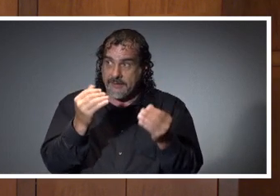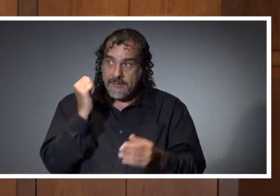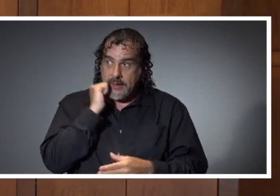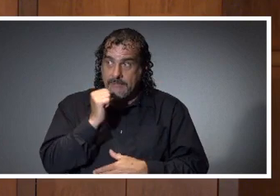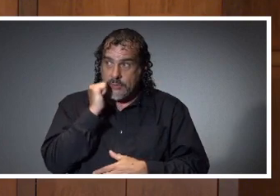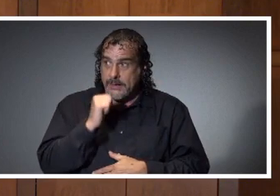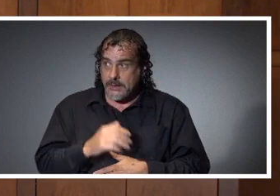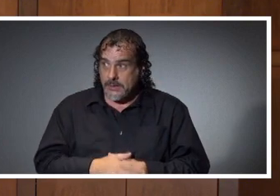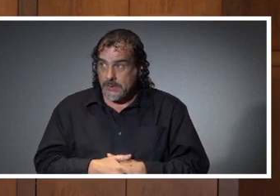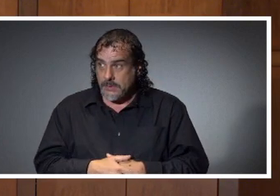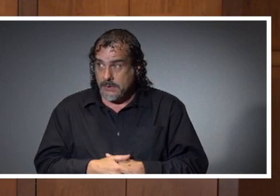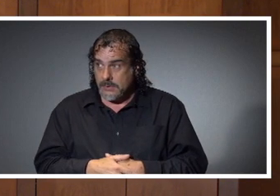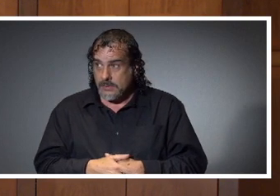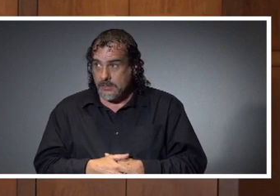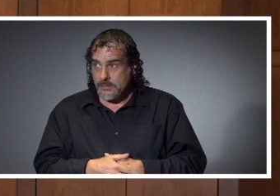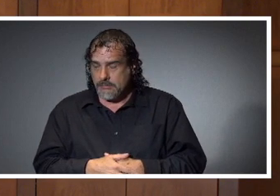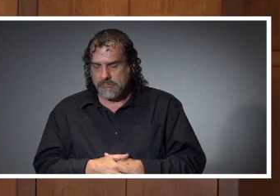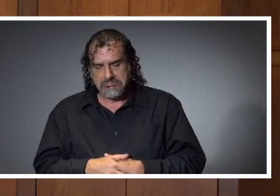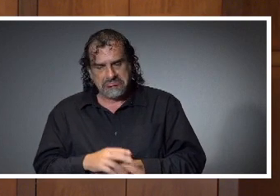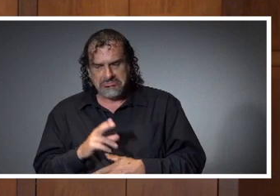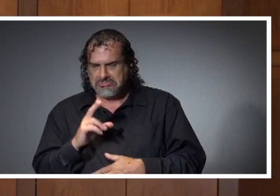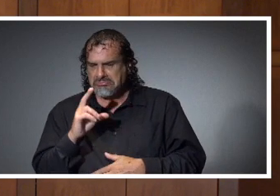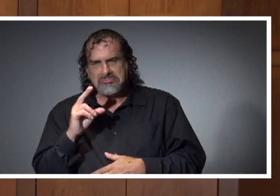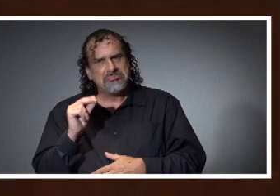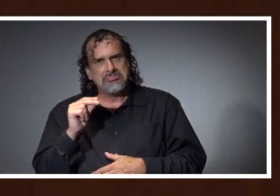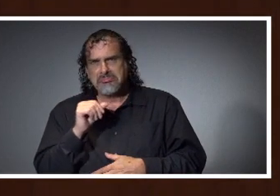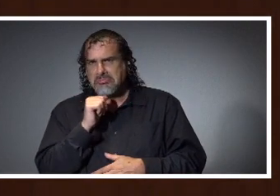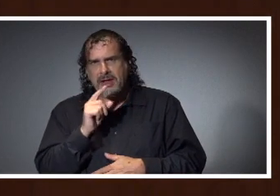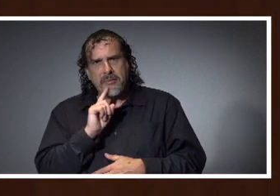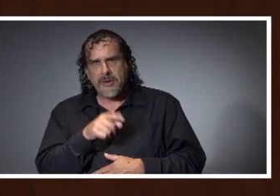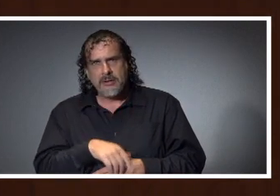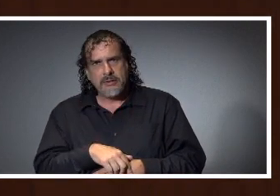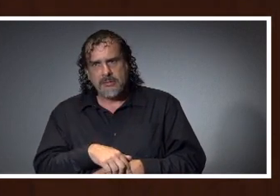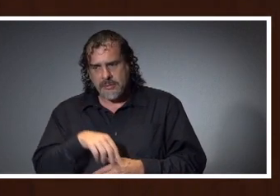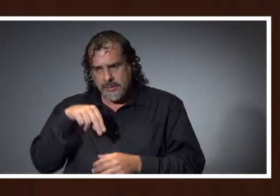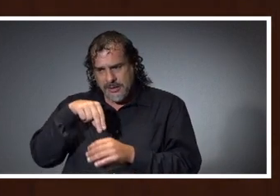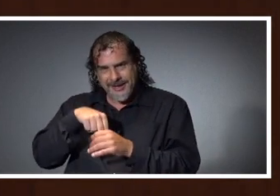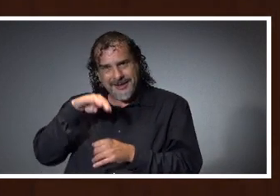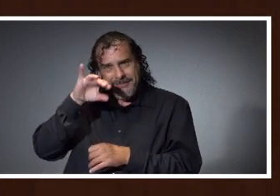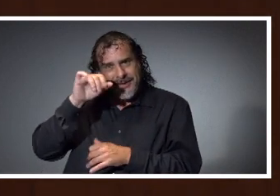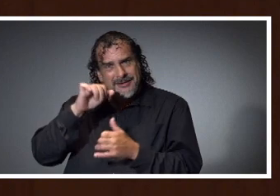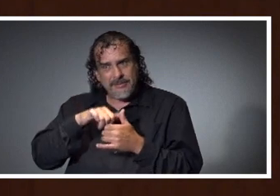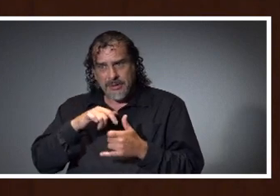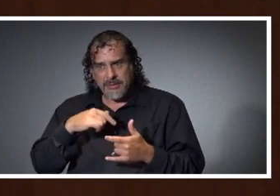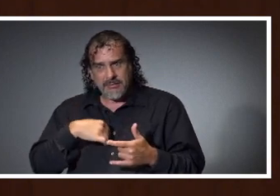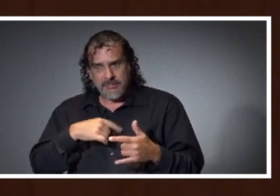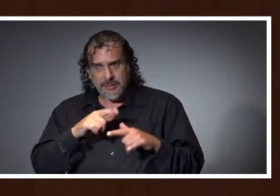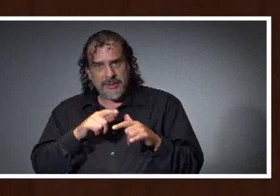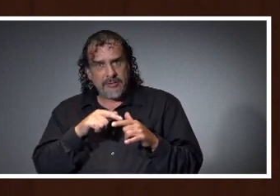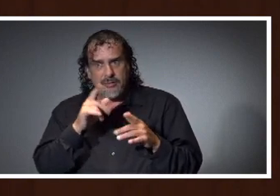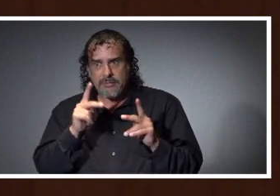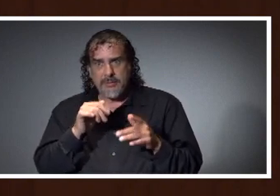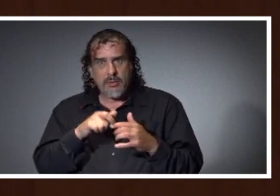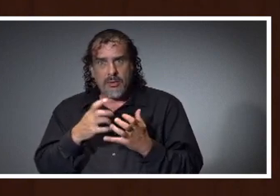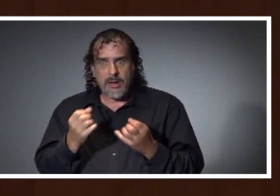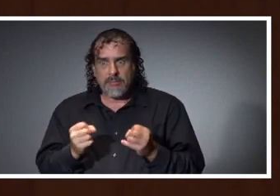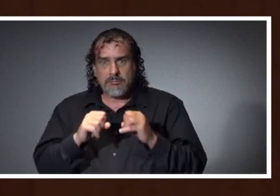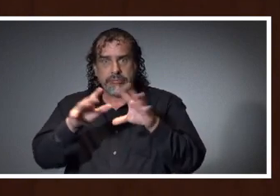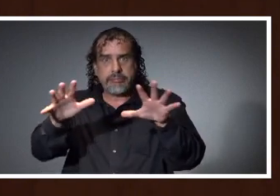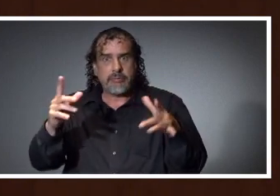You know, not really. In Mississippi, a lot of the demand is driven by illness. We certainly